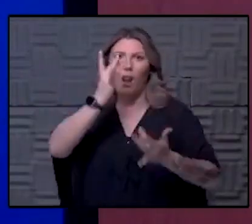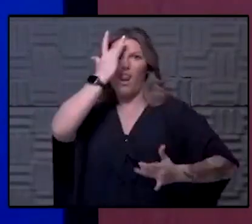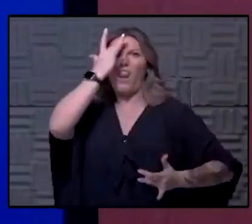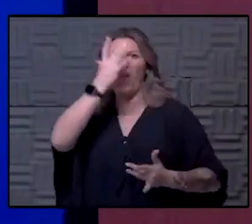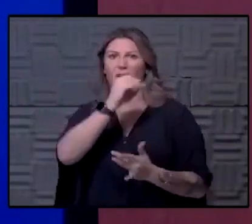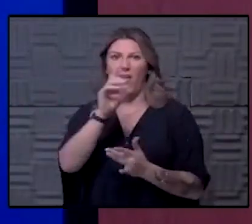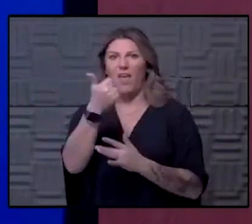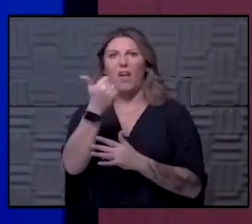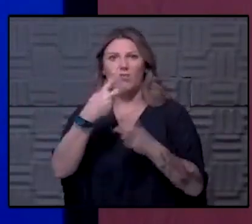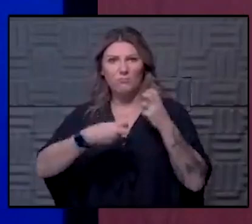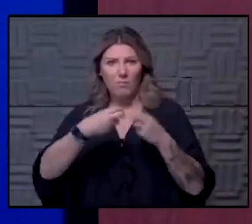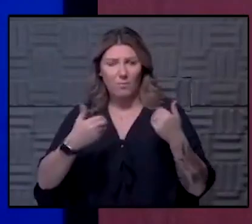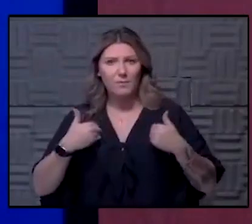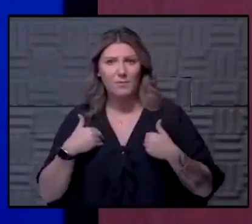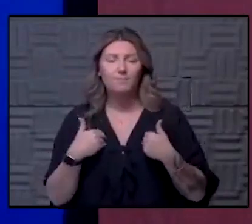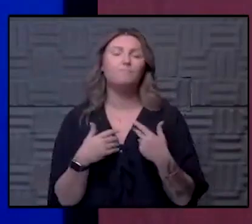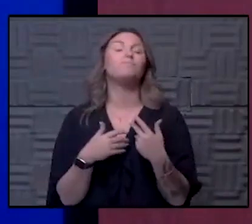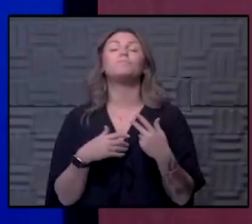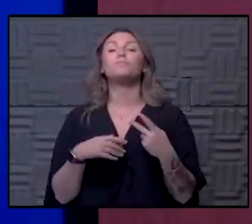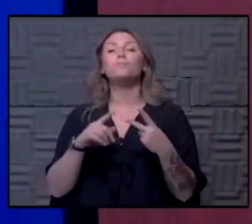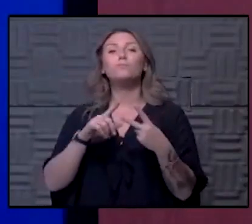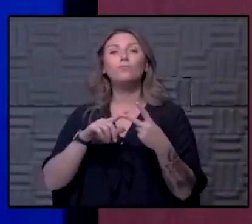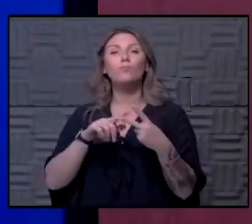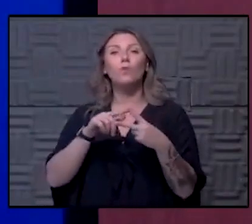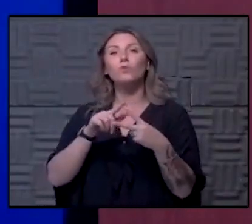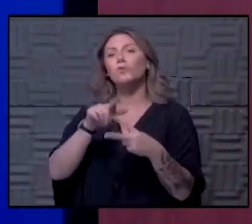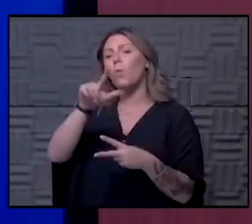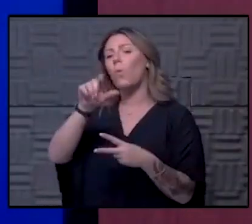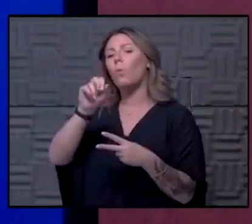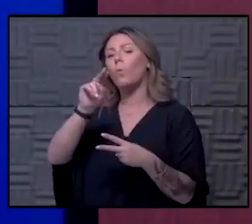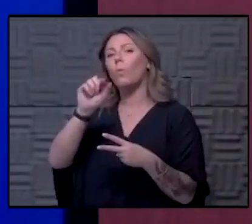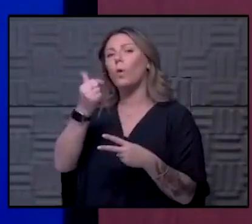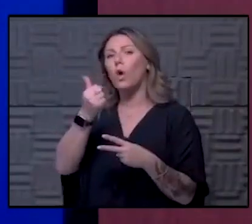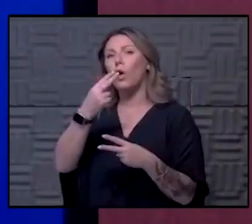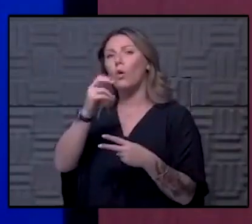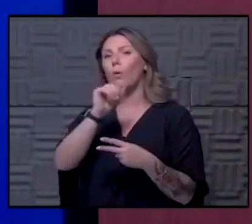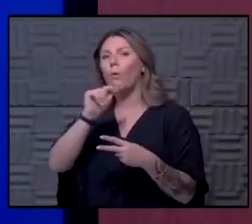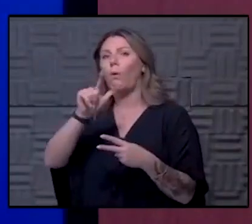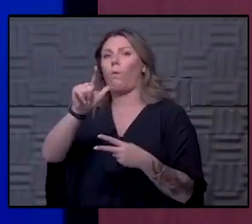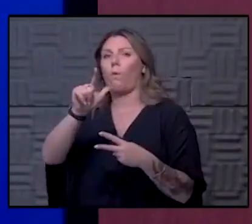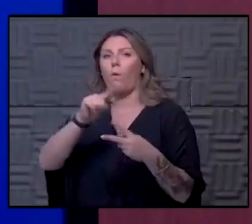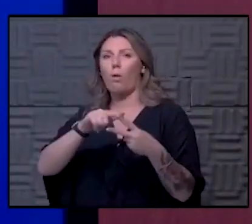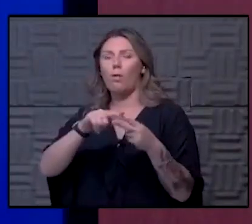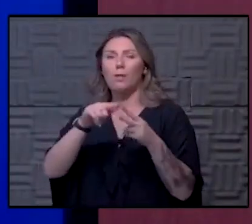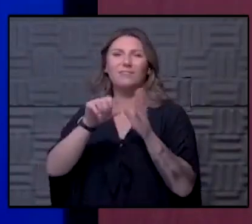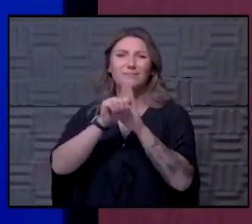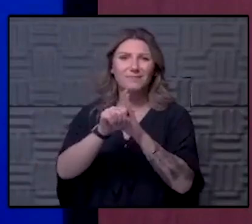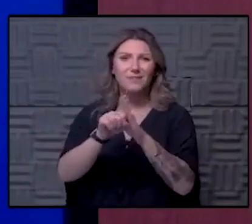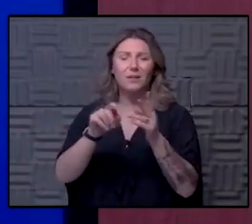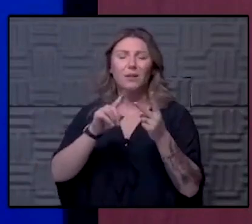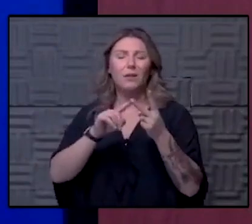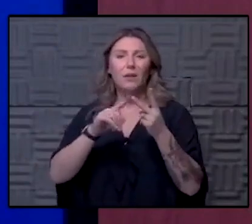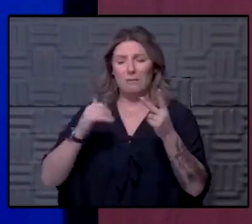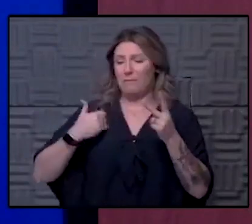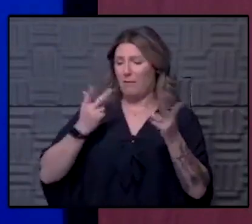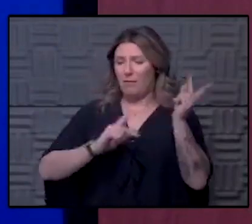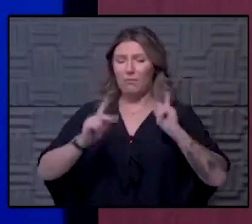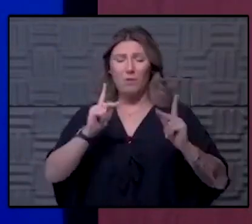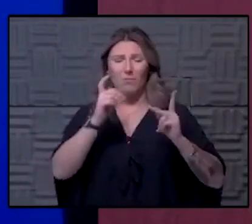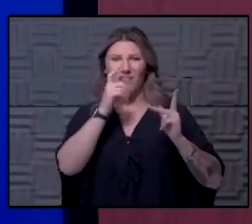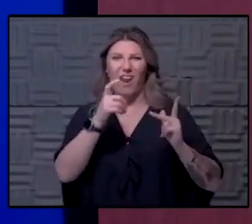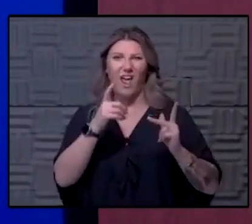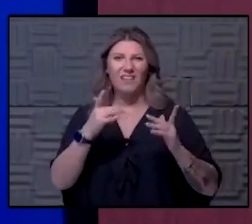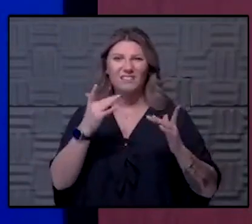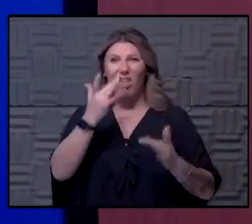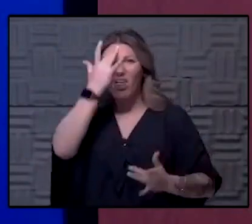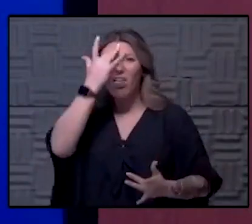have otherwise. So long haul syndrome is a little more indiscriminate, whereas young people may not become as critically ill or be in the hospital